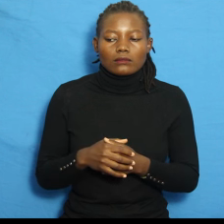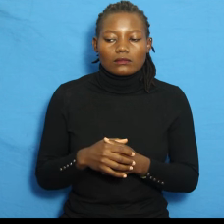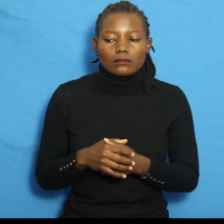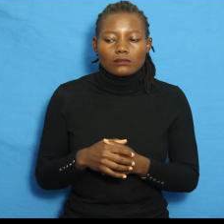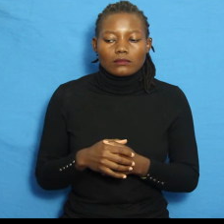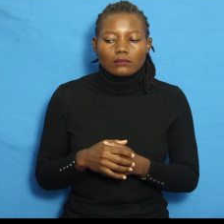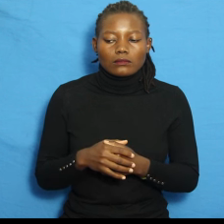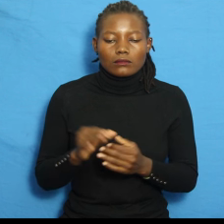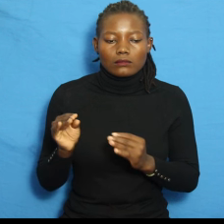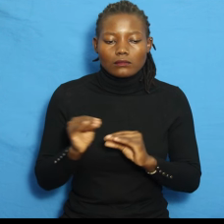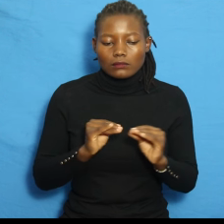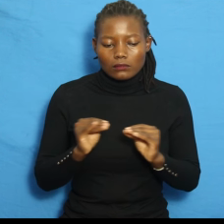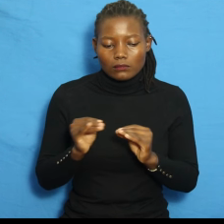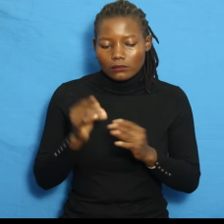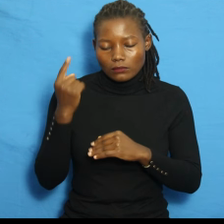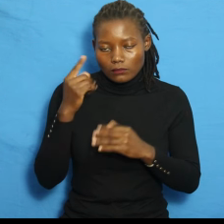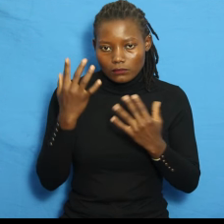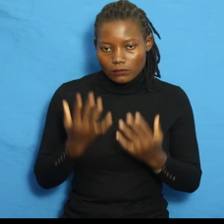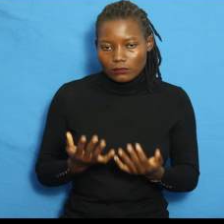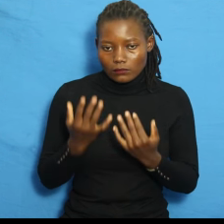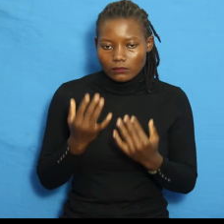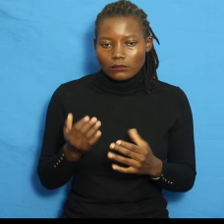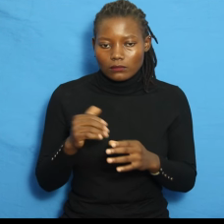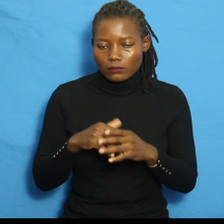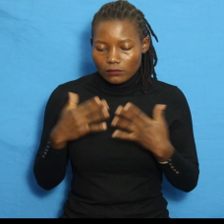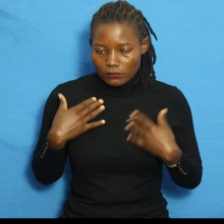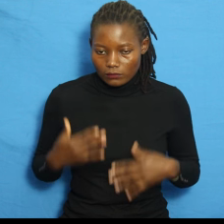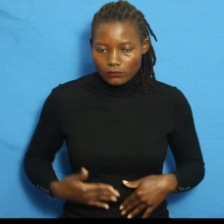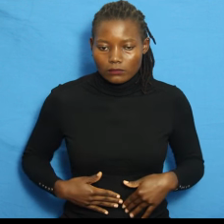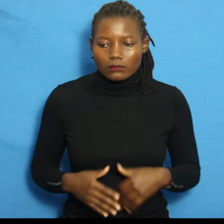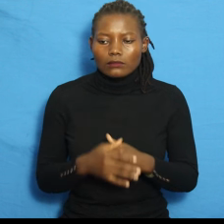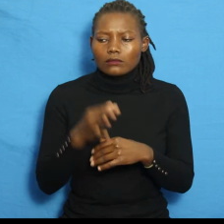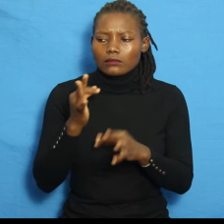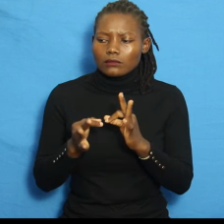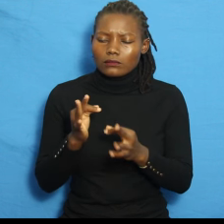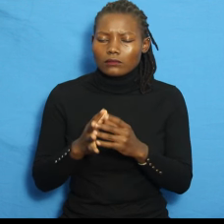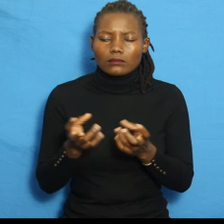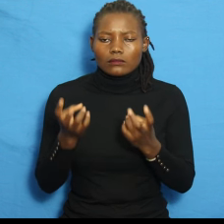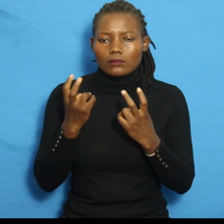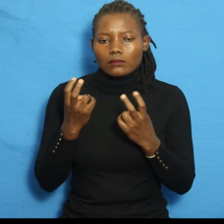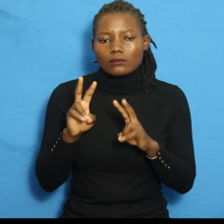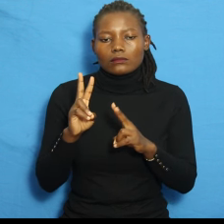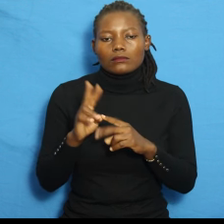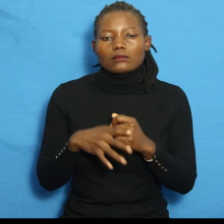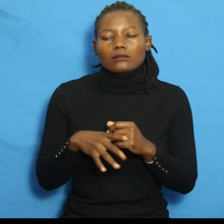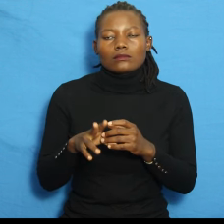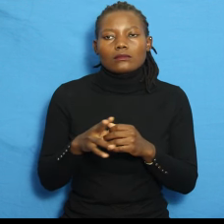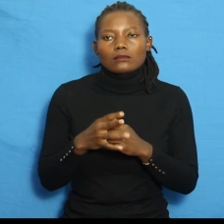transmission of weight in the human body, if you look at the